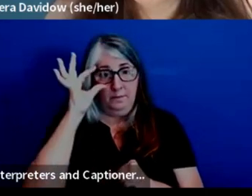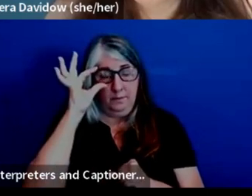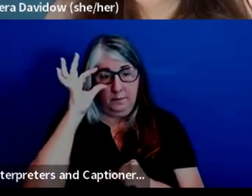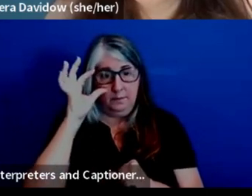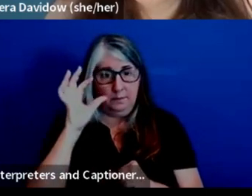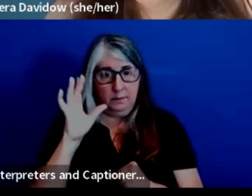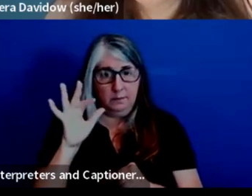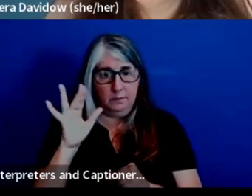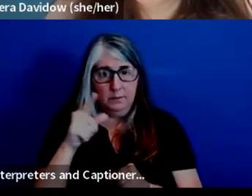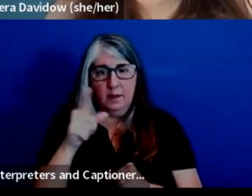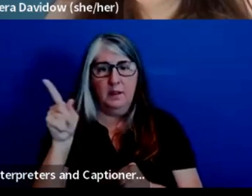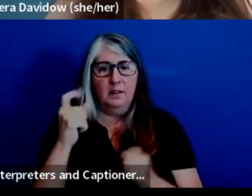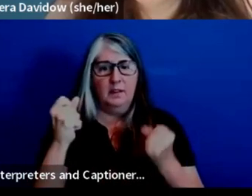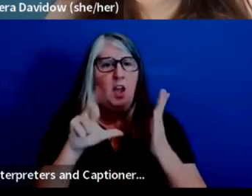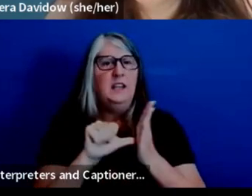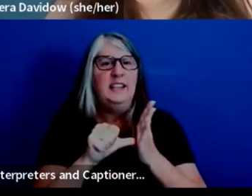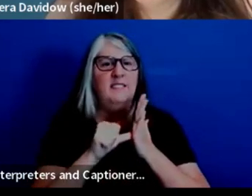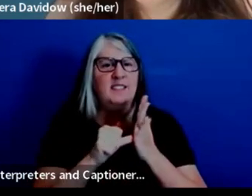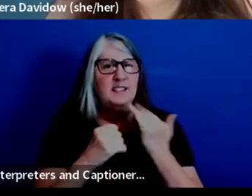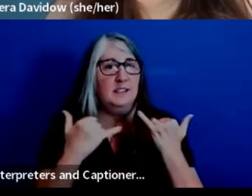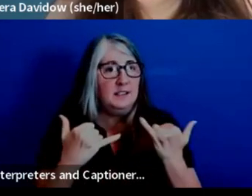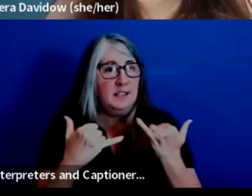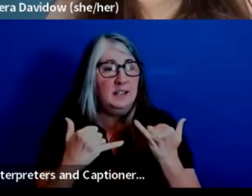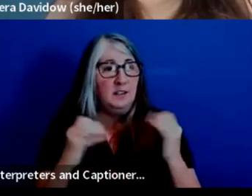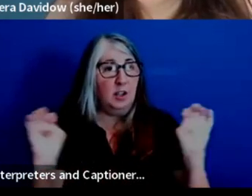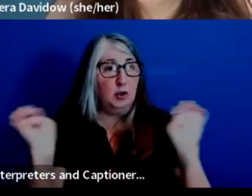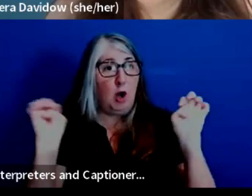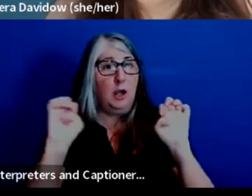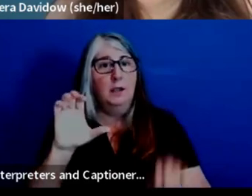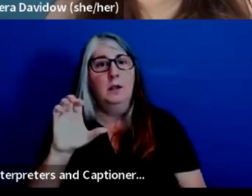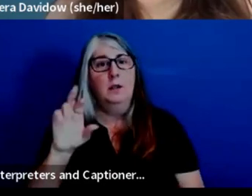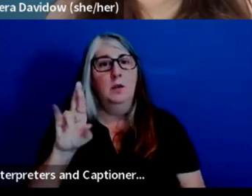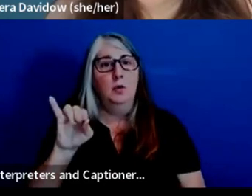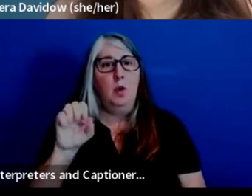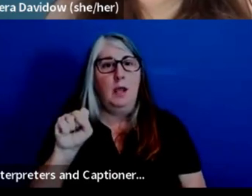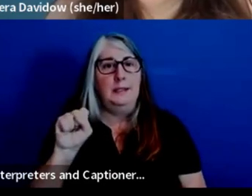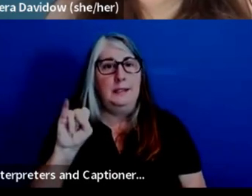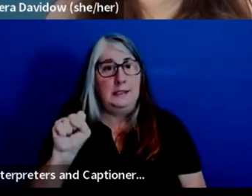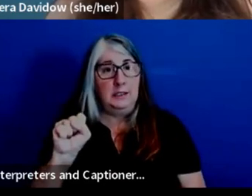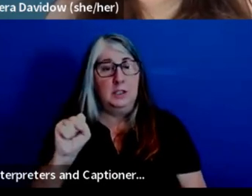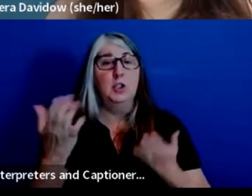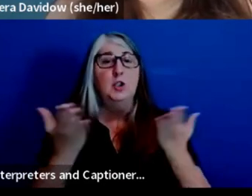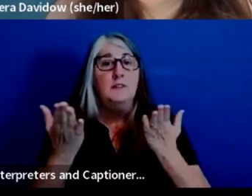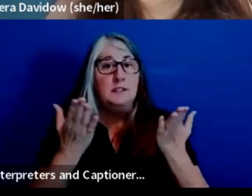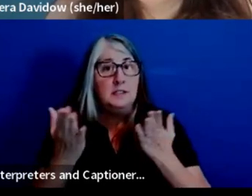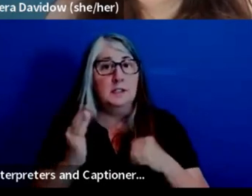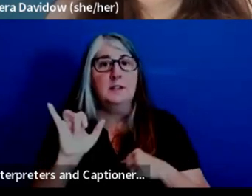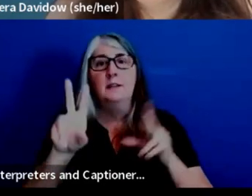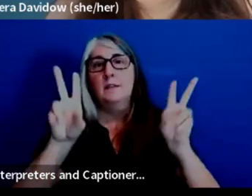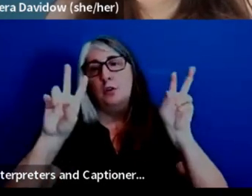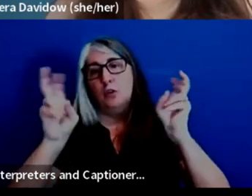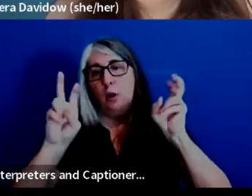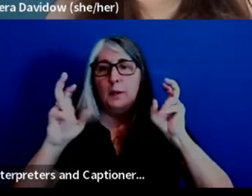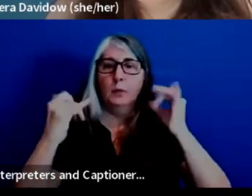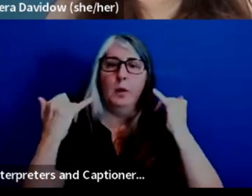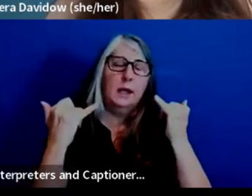There's a lot of emphasis these days on crisis services. It is the topic of the day in a